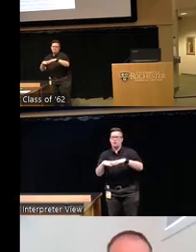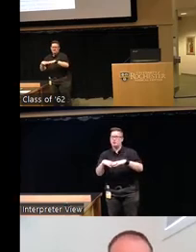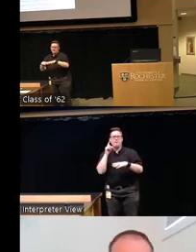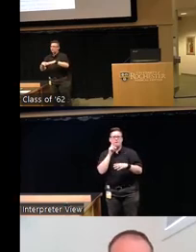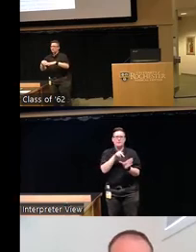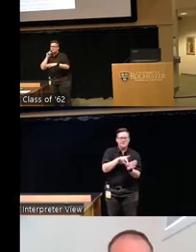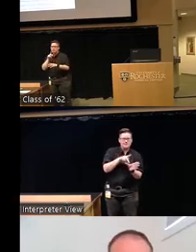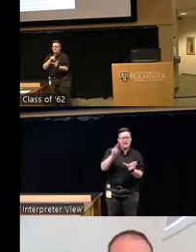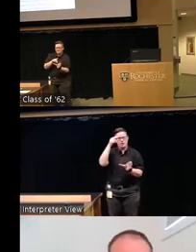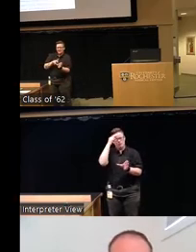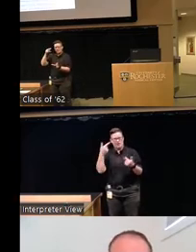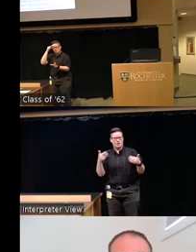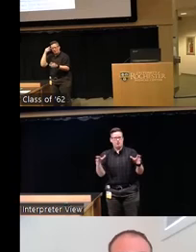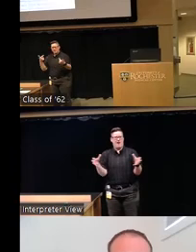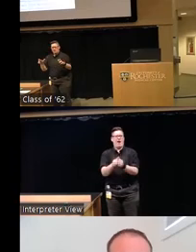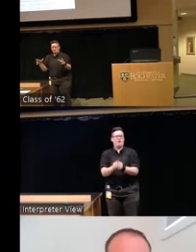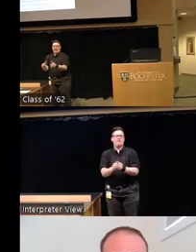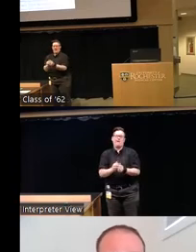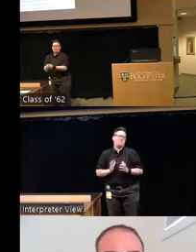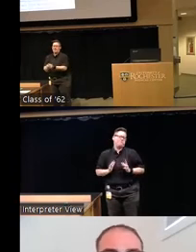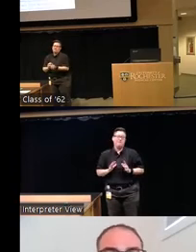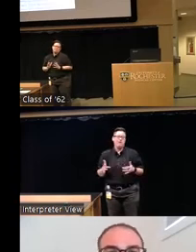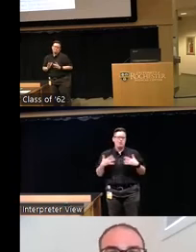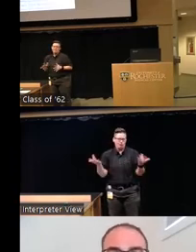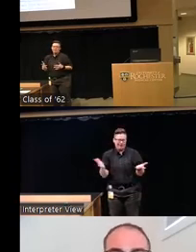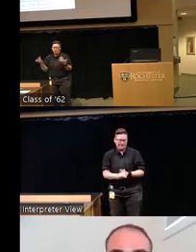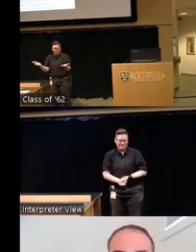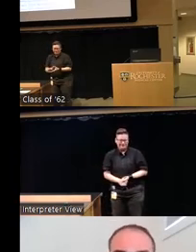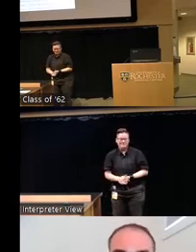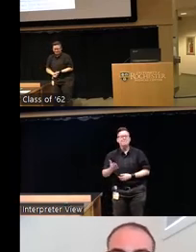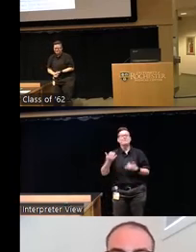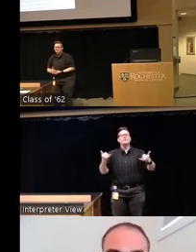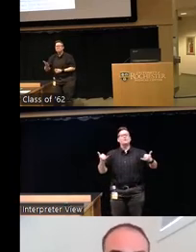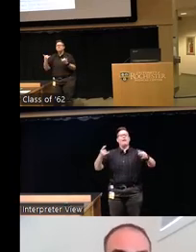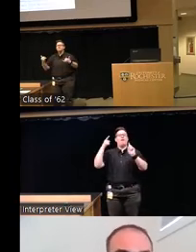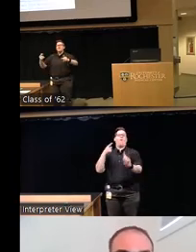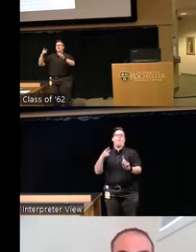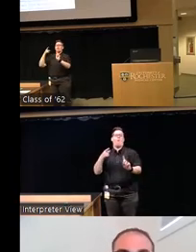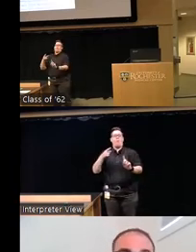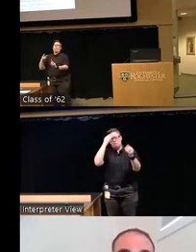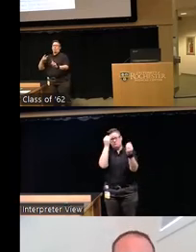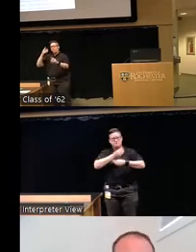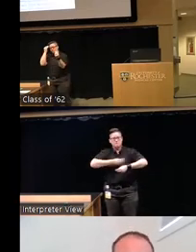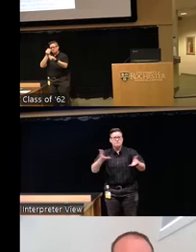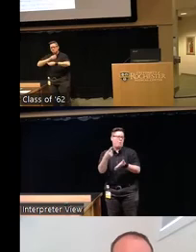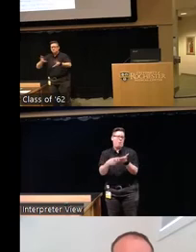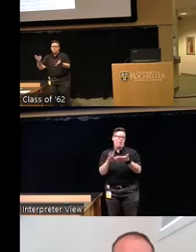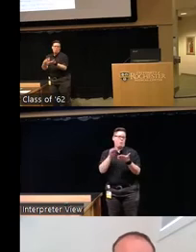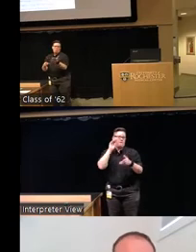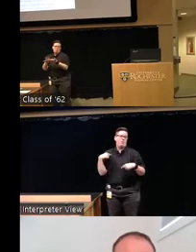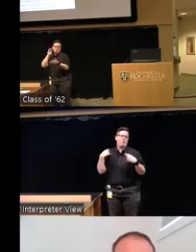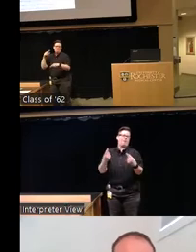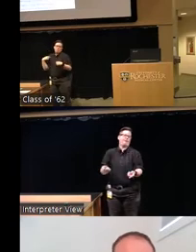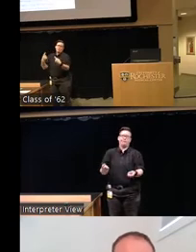grand rounds in neurology and psychiatry. I'm just thrilled. And so my goal today is to share with you all what we've learned